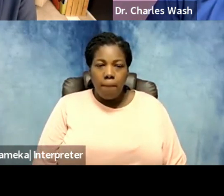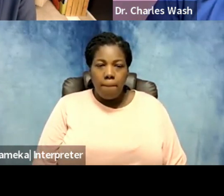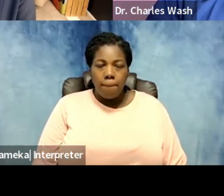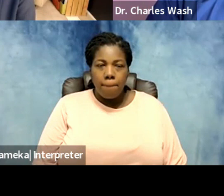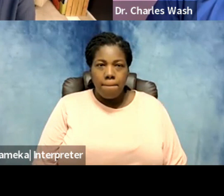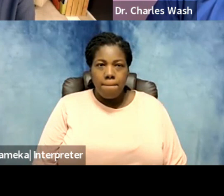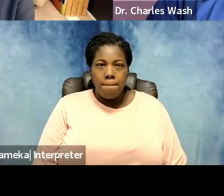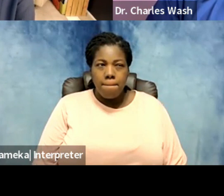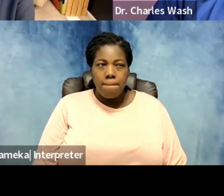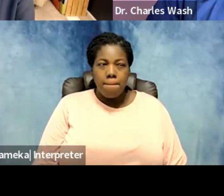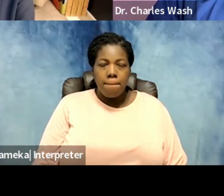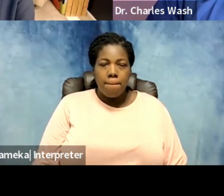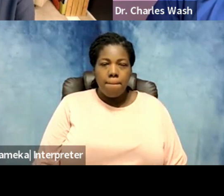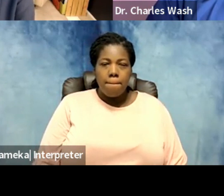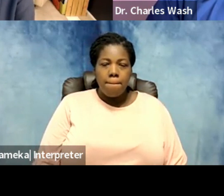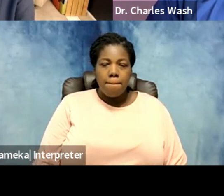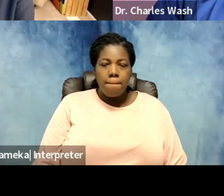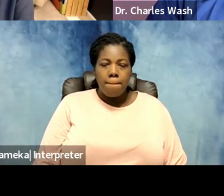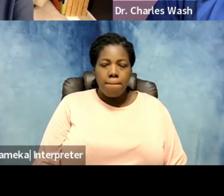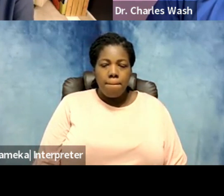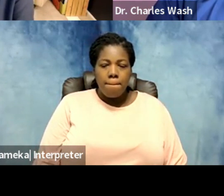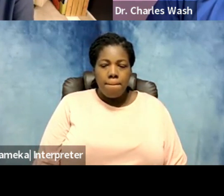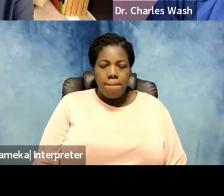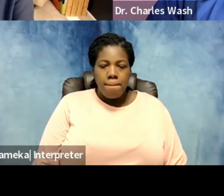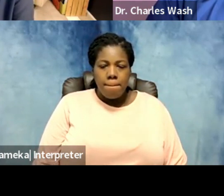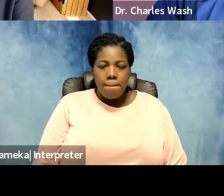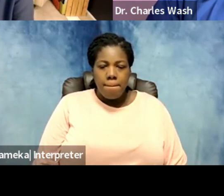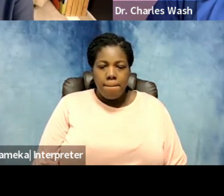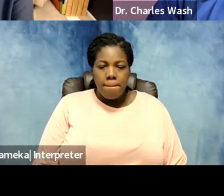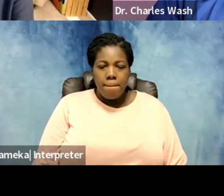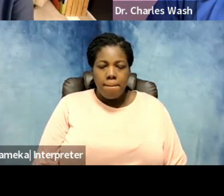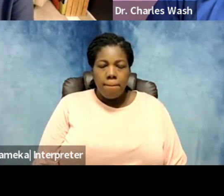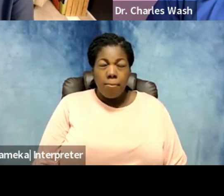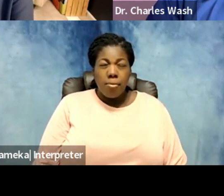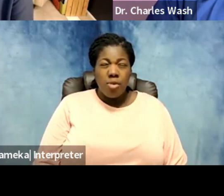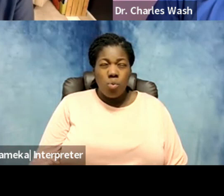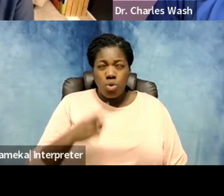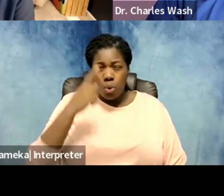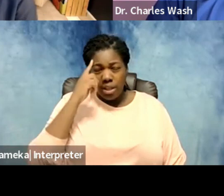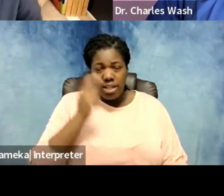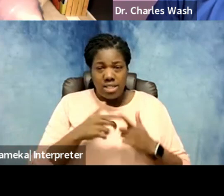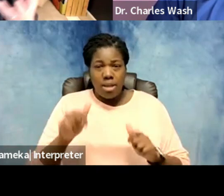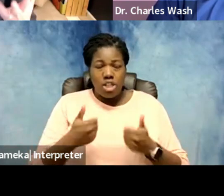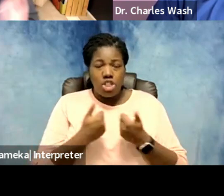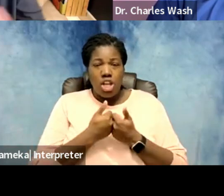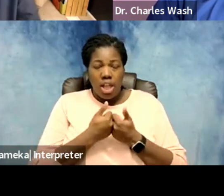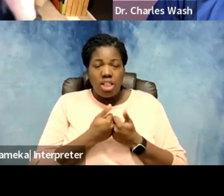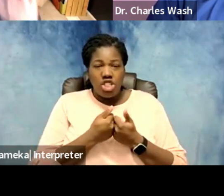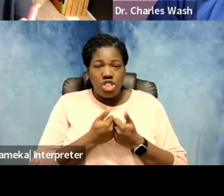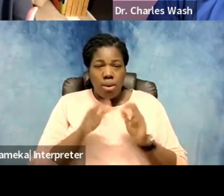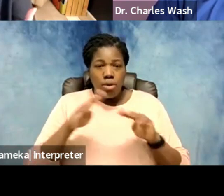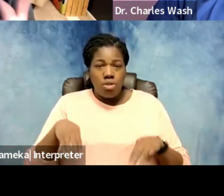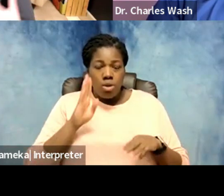What would you see as the greatest challenge facing museums in the next 5 to 10 years? You know, as a promising